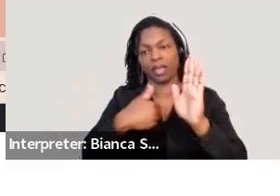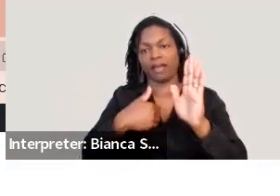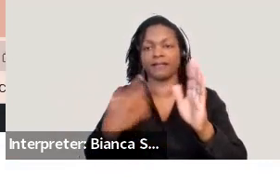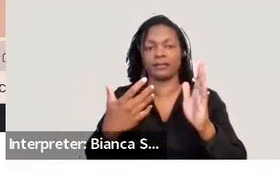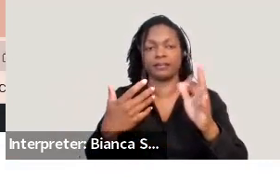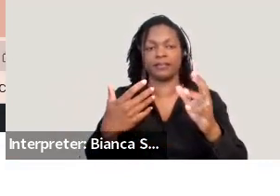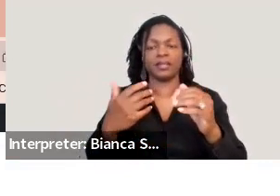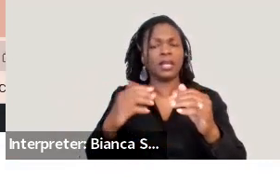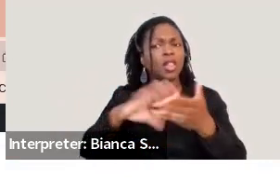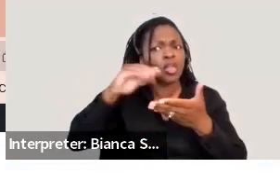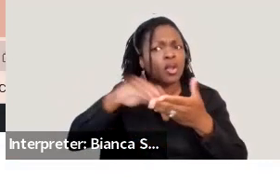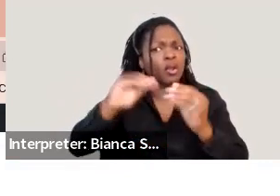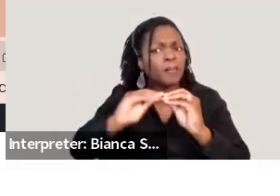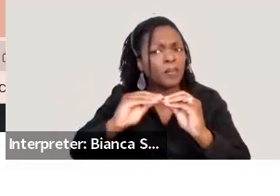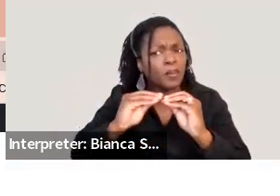more.